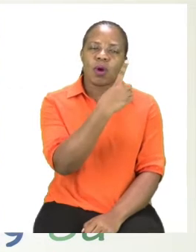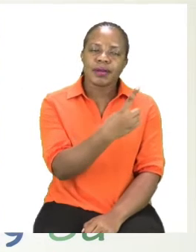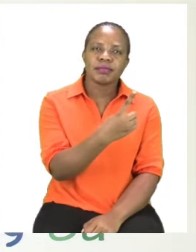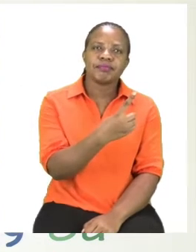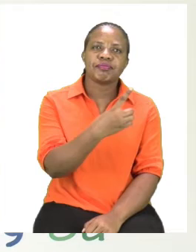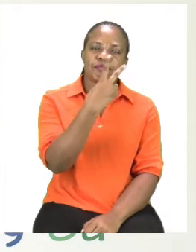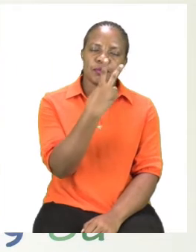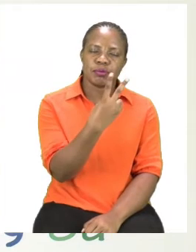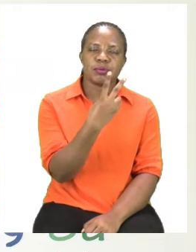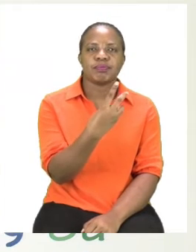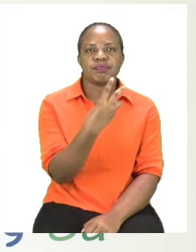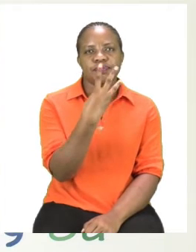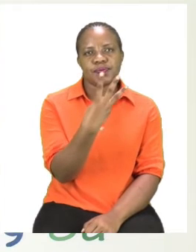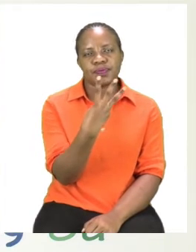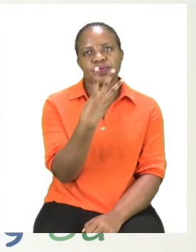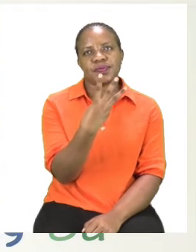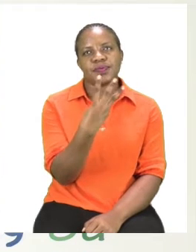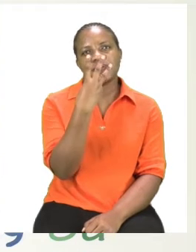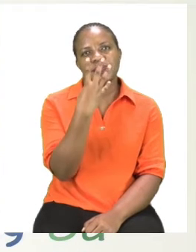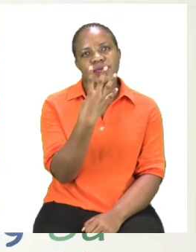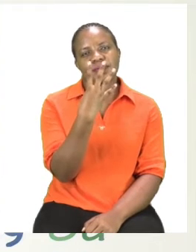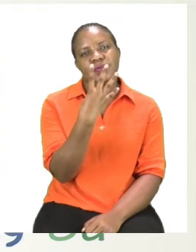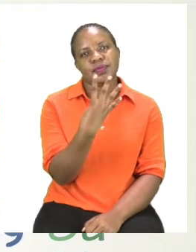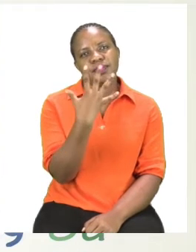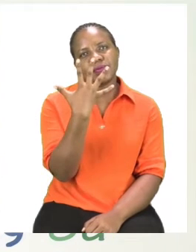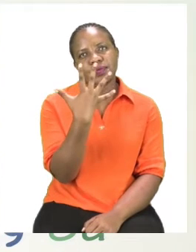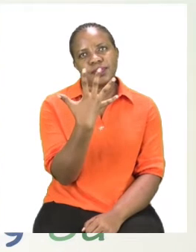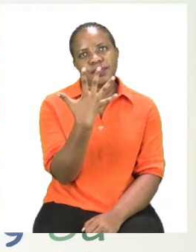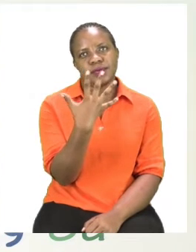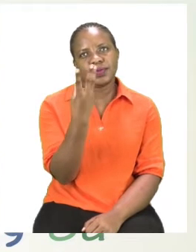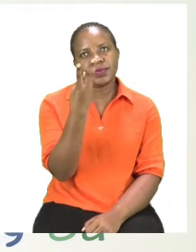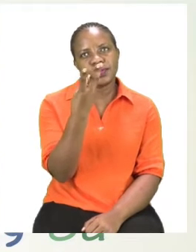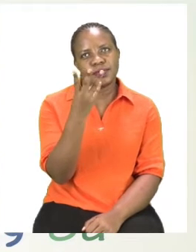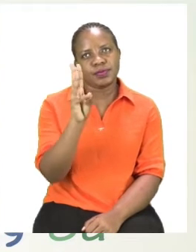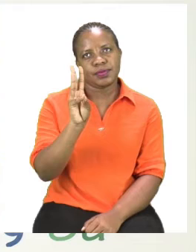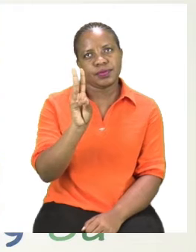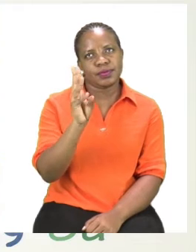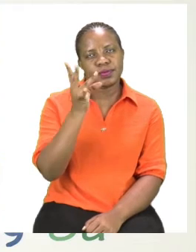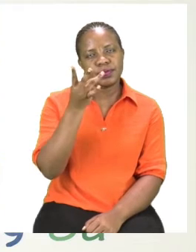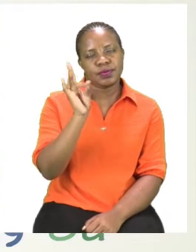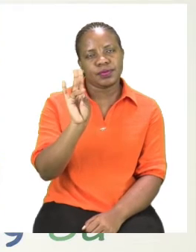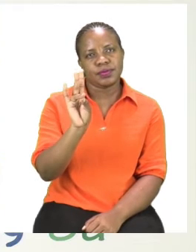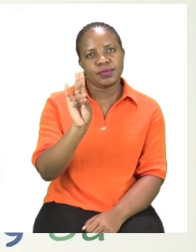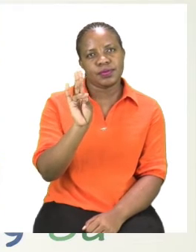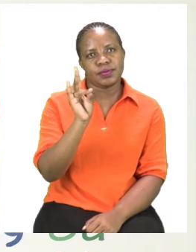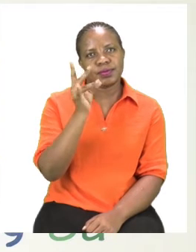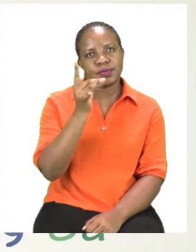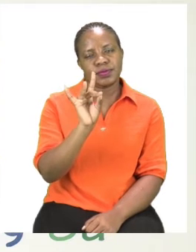1, 2, 3, 4, 5, 6,